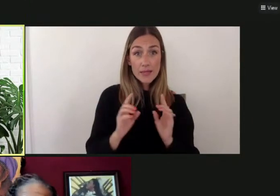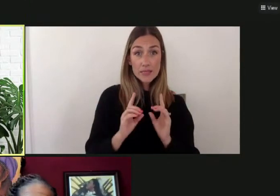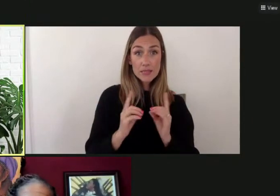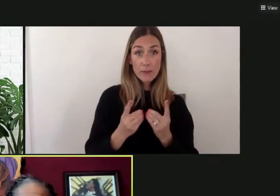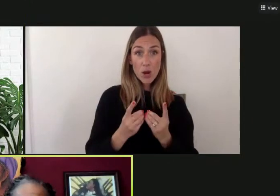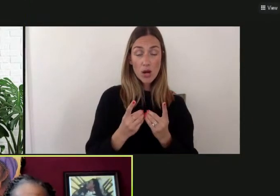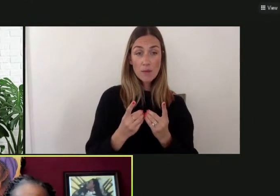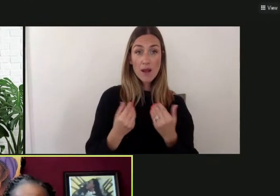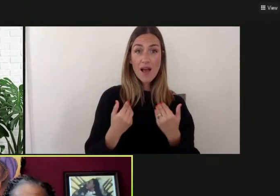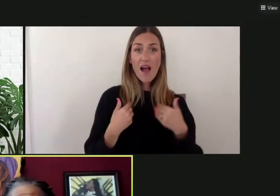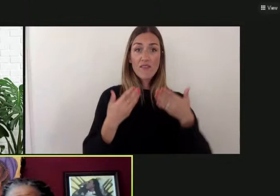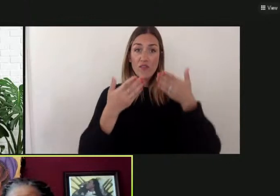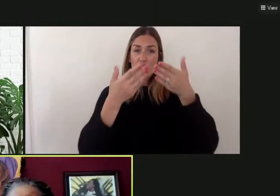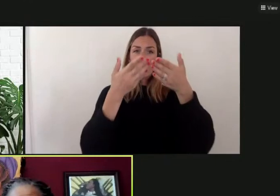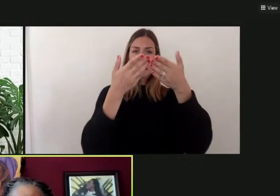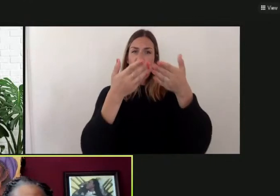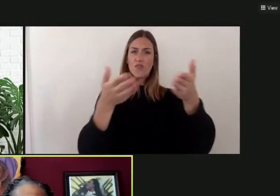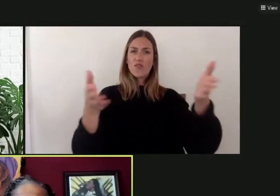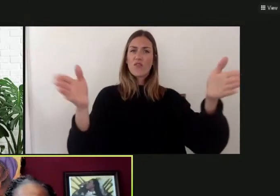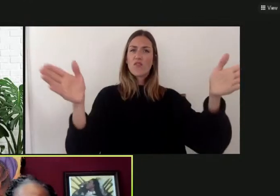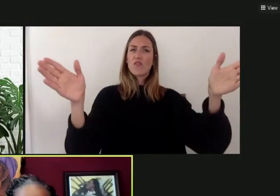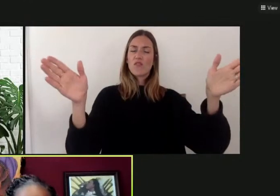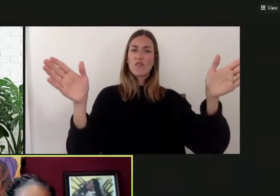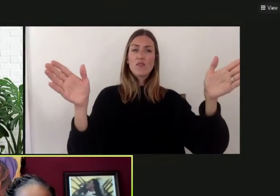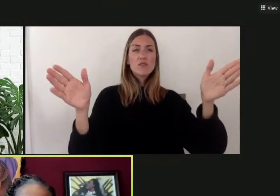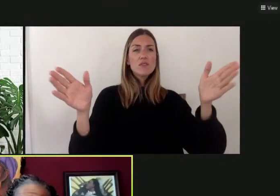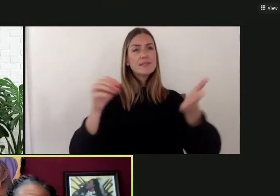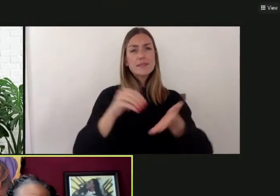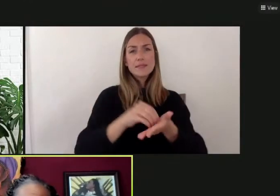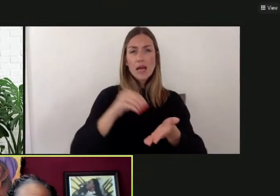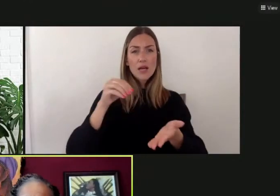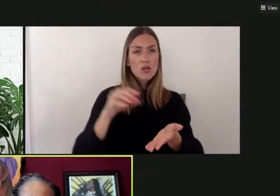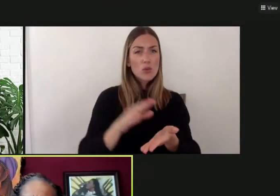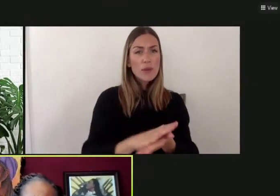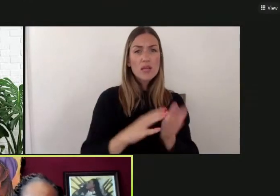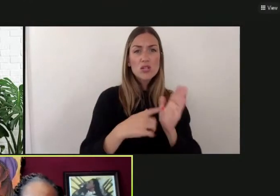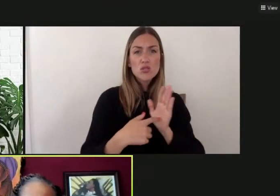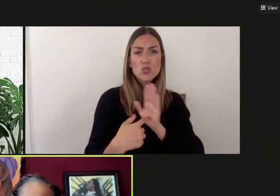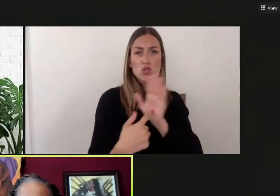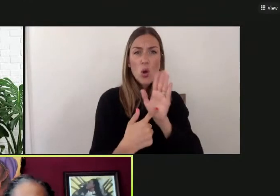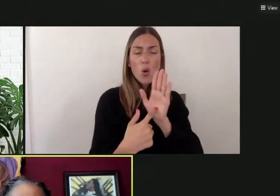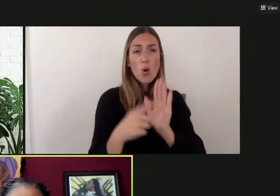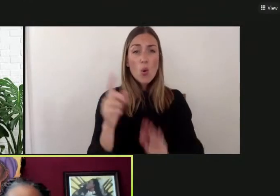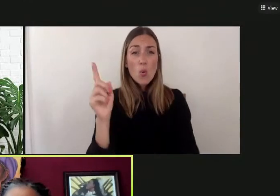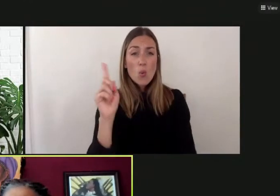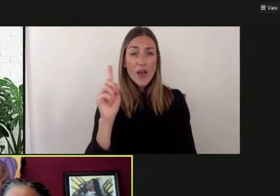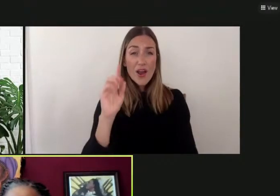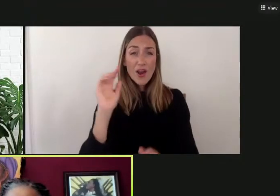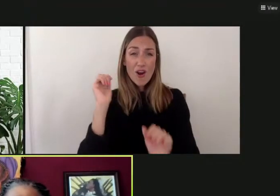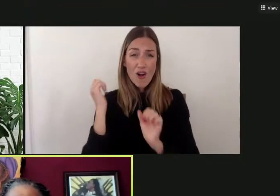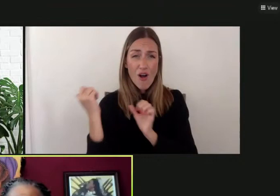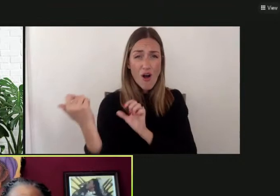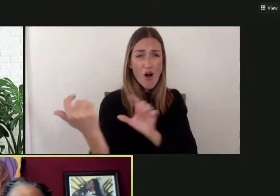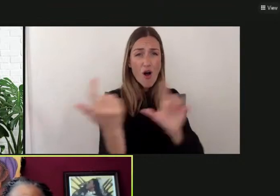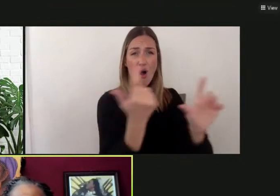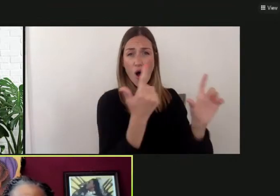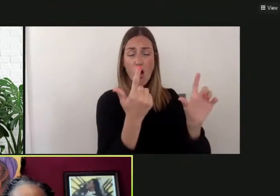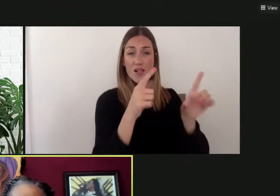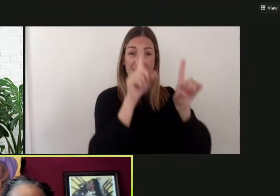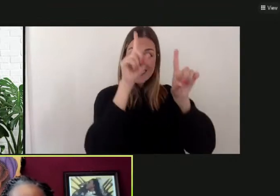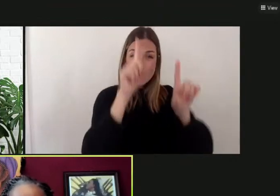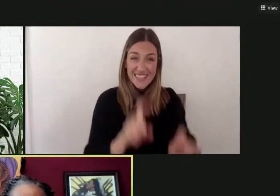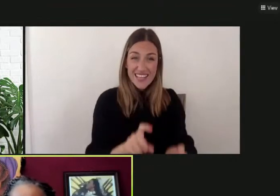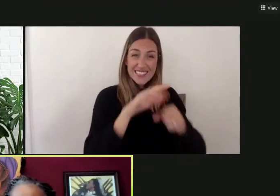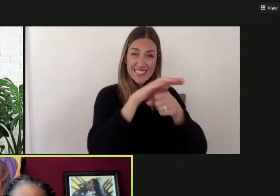keep an overall picture or document that shows where all of the testing sites and